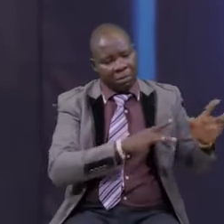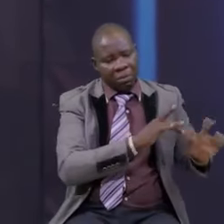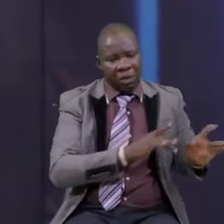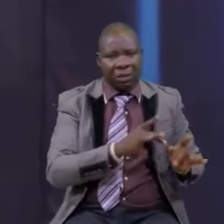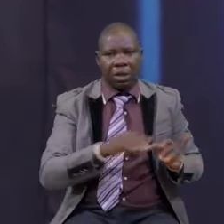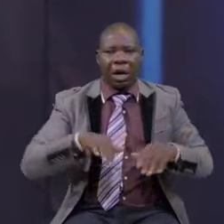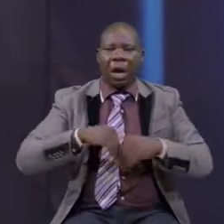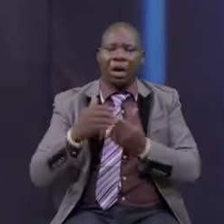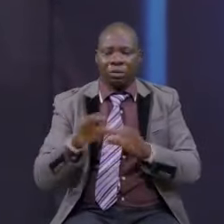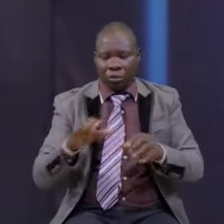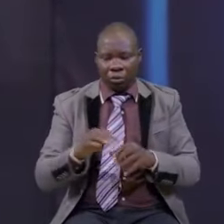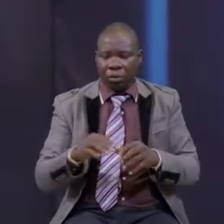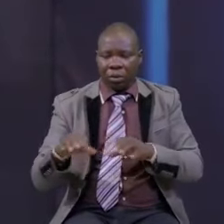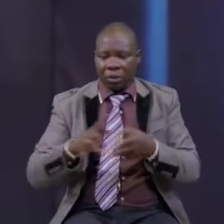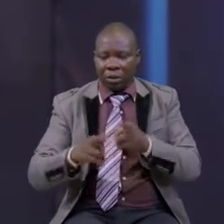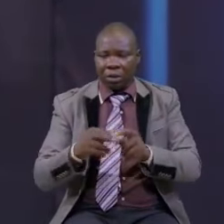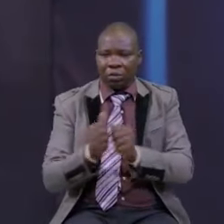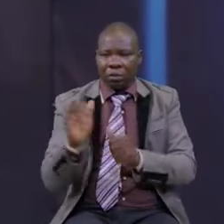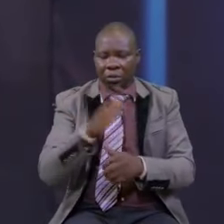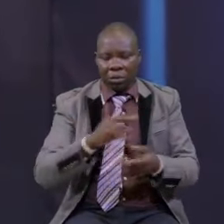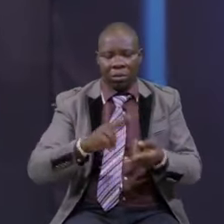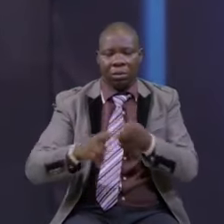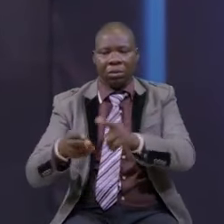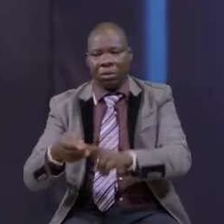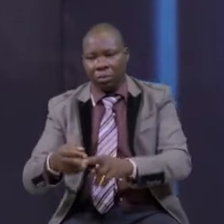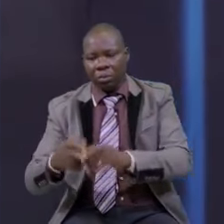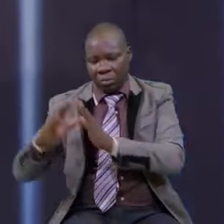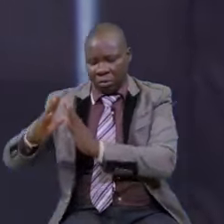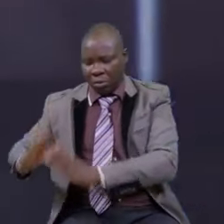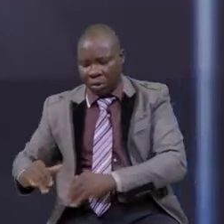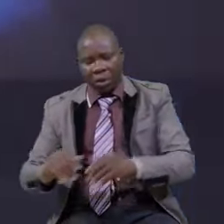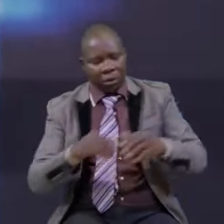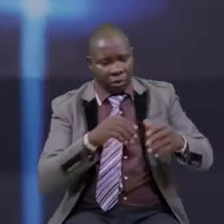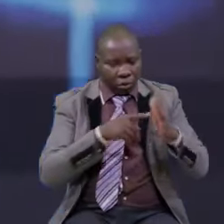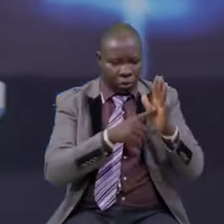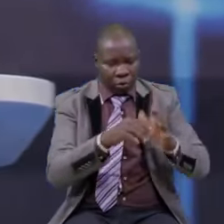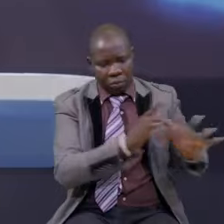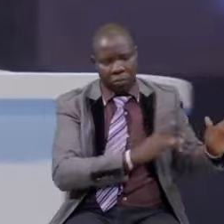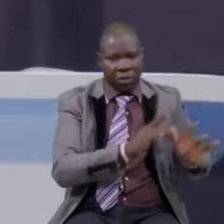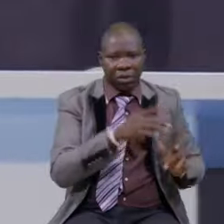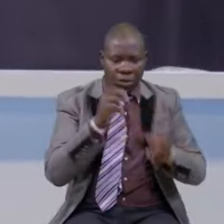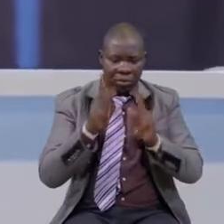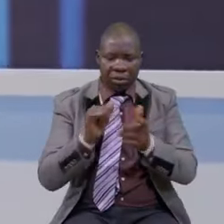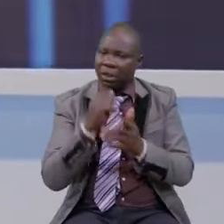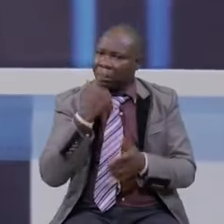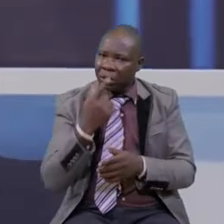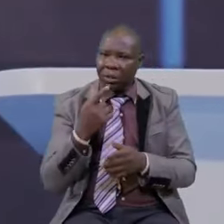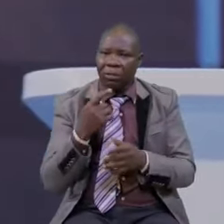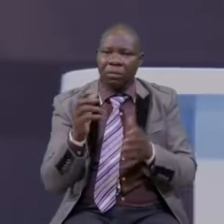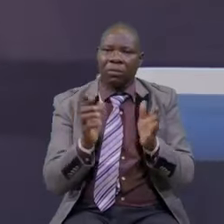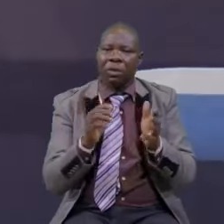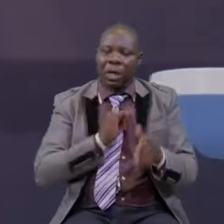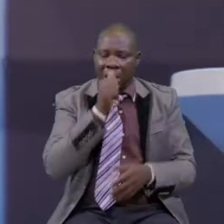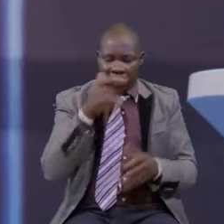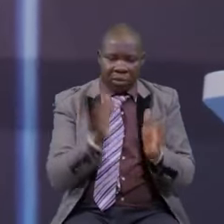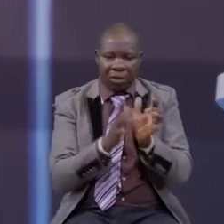your neighbors? Show mercy. A person who says, I'm a Christian, it means you have Christ on